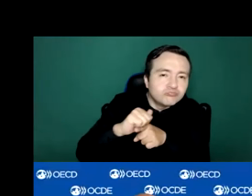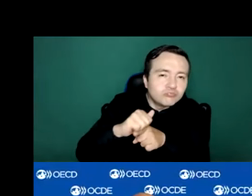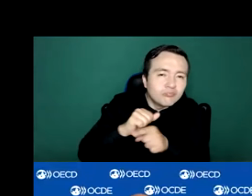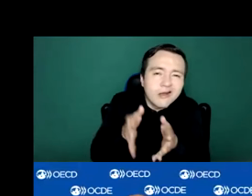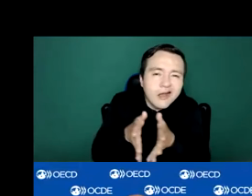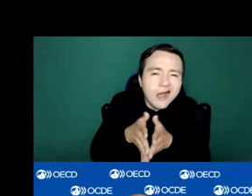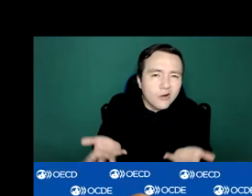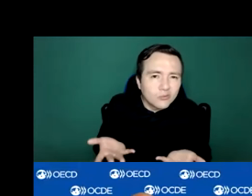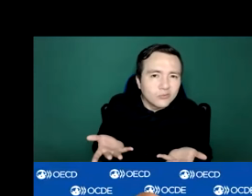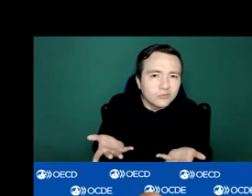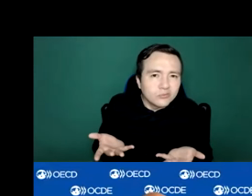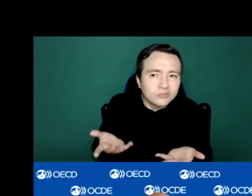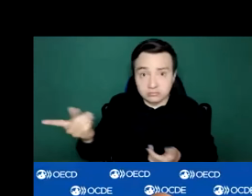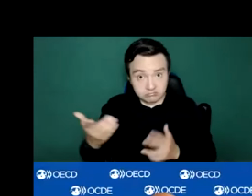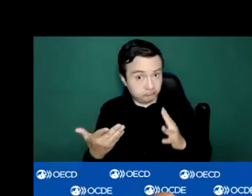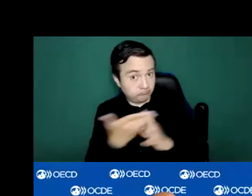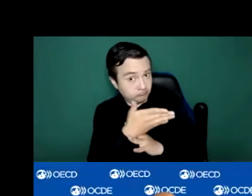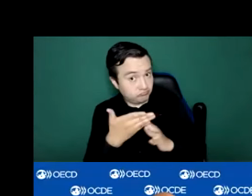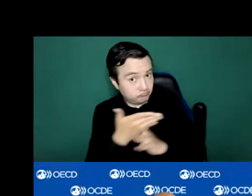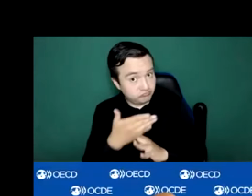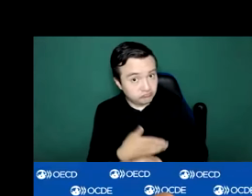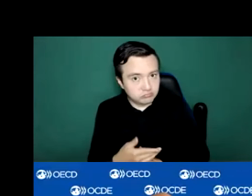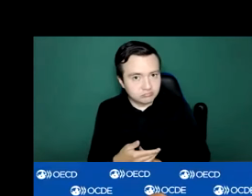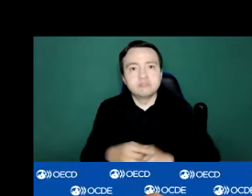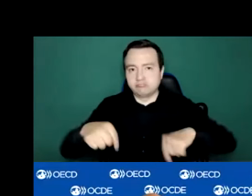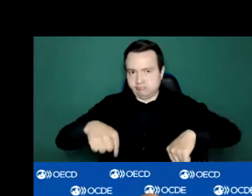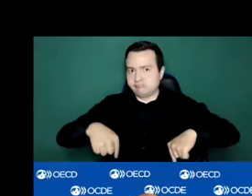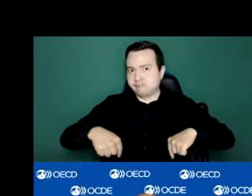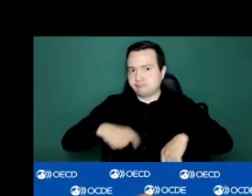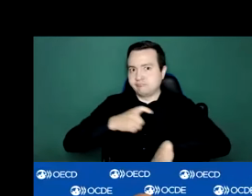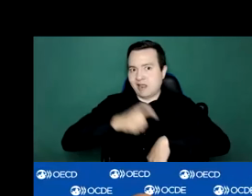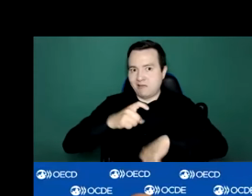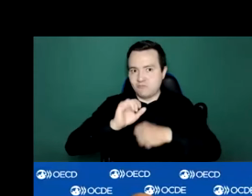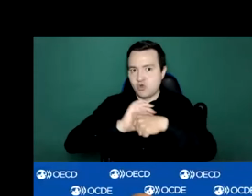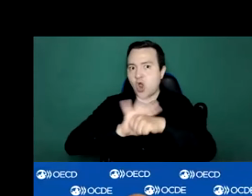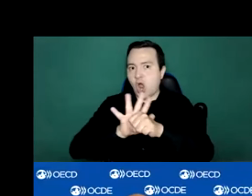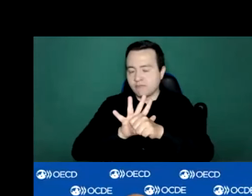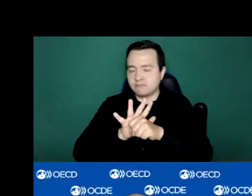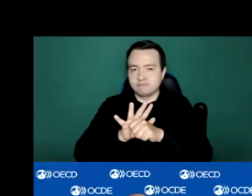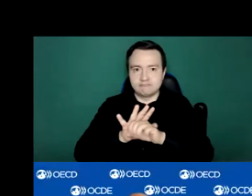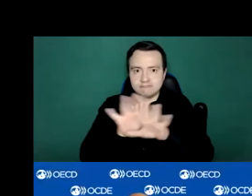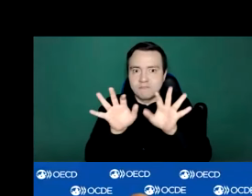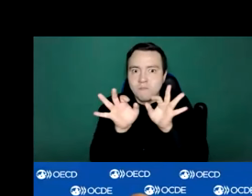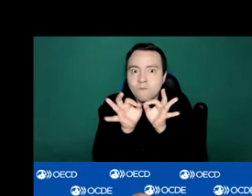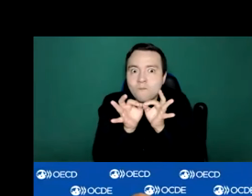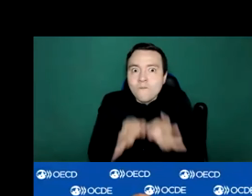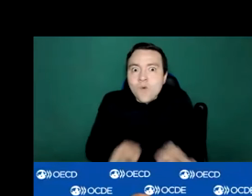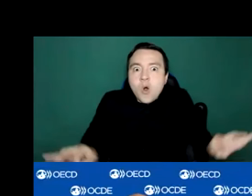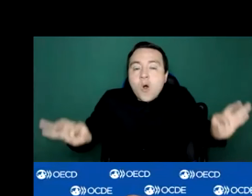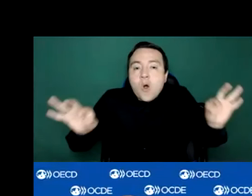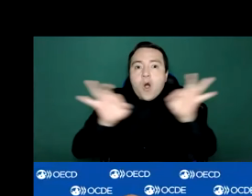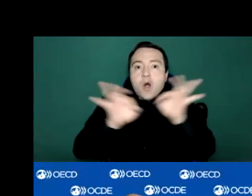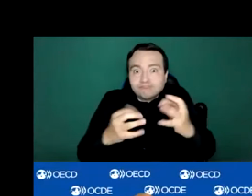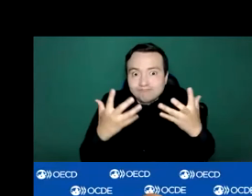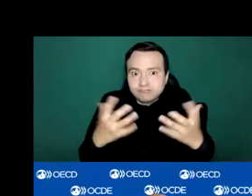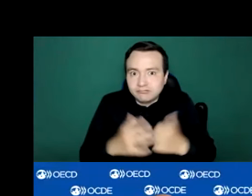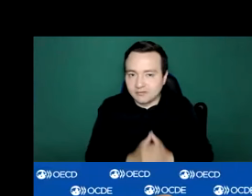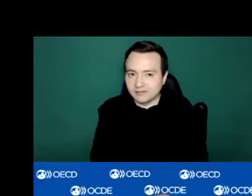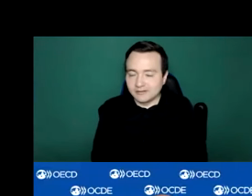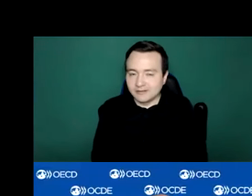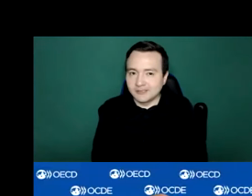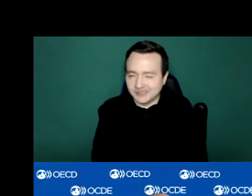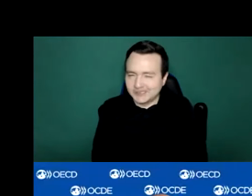things become ever more important. And now, as if this was not enough, we see that the COVID-19